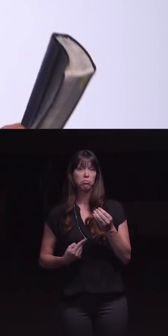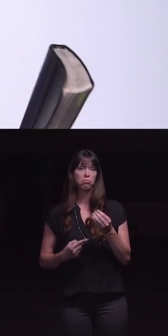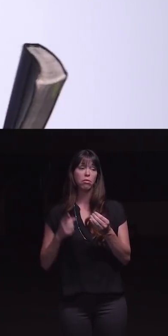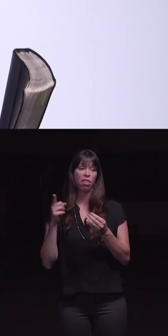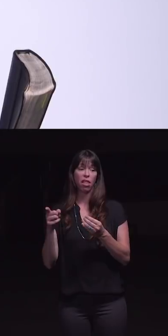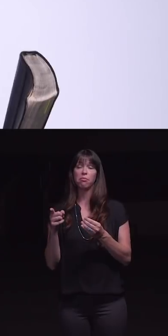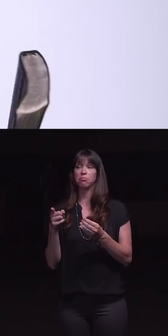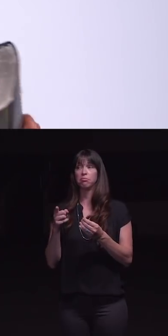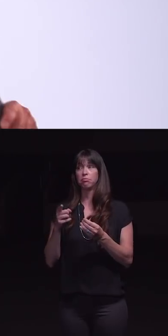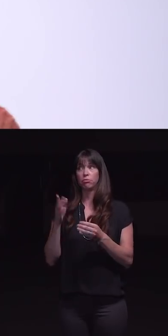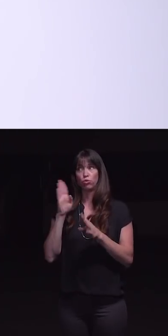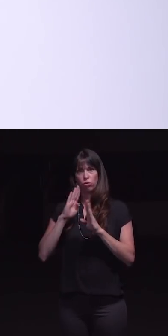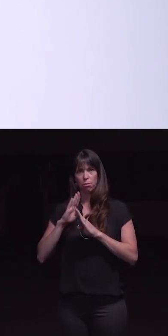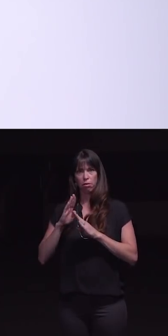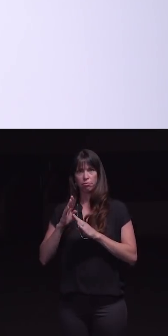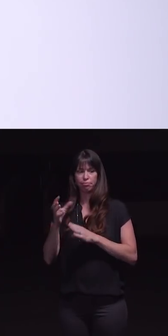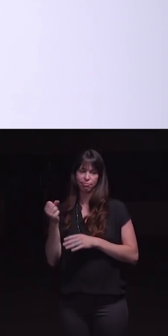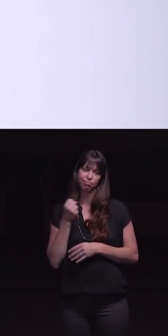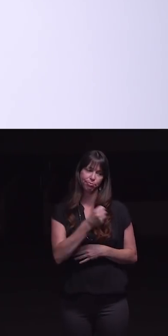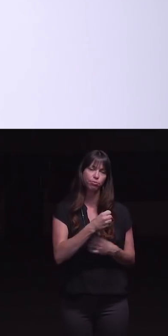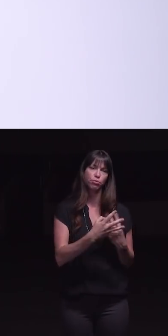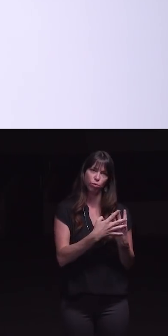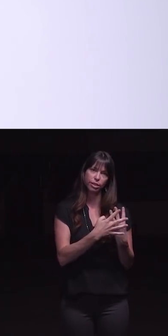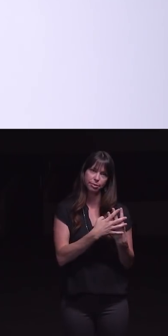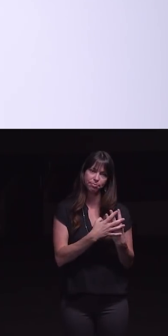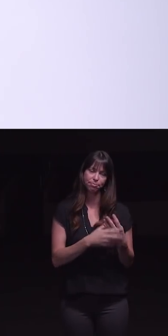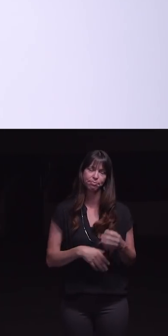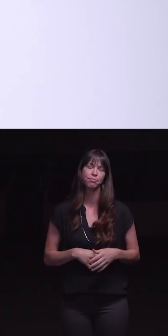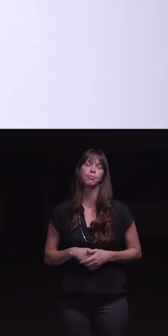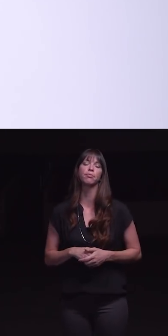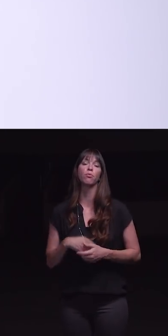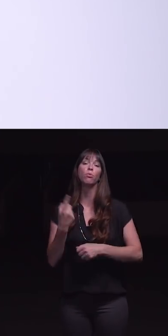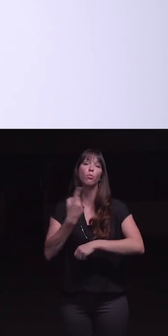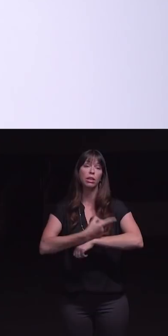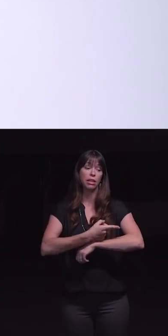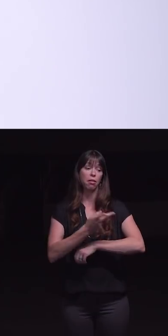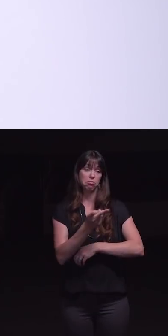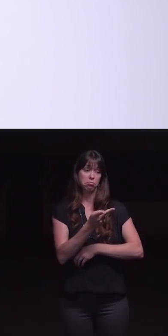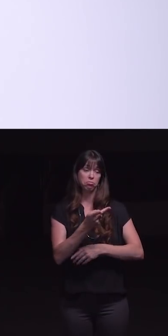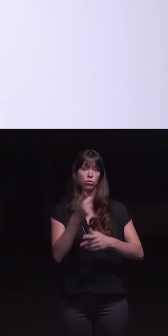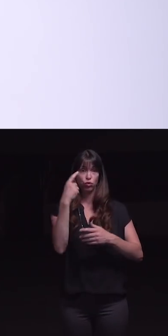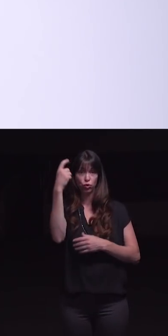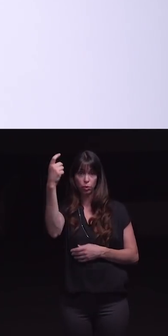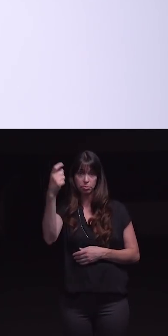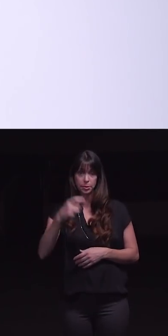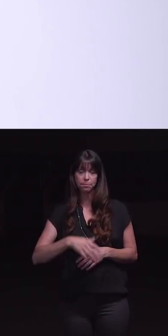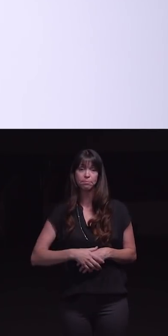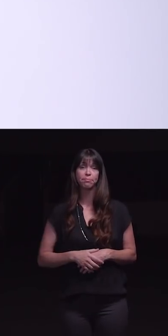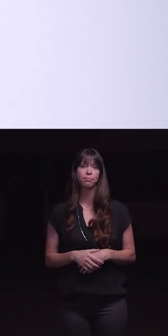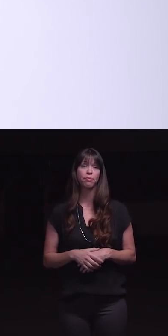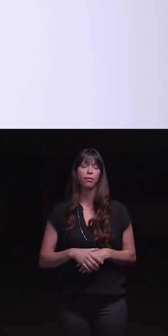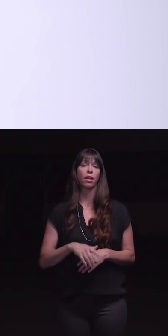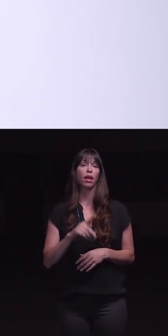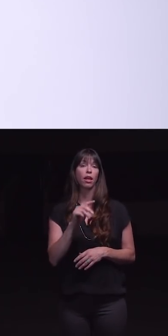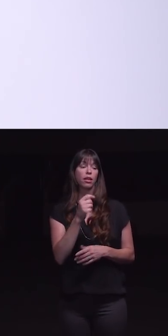the Pharaoh of Egypt to get themselves thrown into prison. And one day they have a dream. The sommelier has